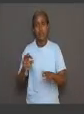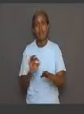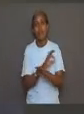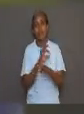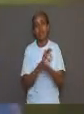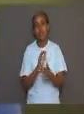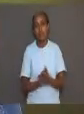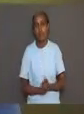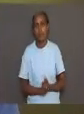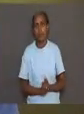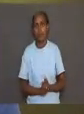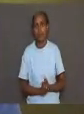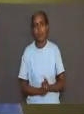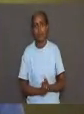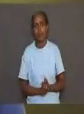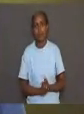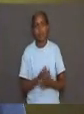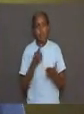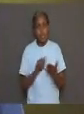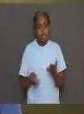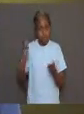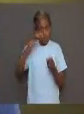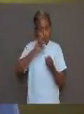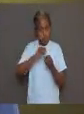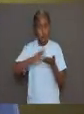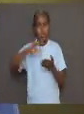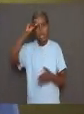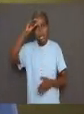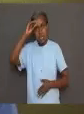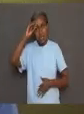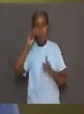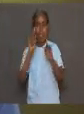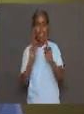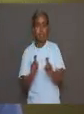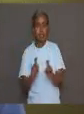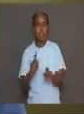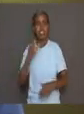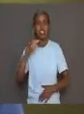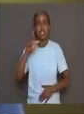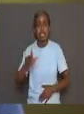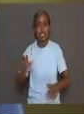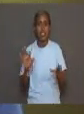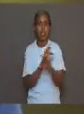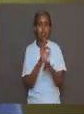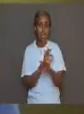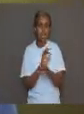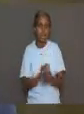function. There is more to be learned by examining the linear function.